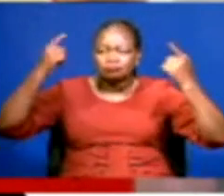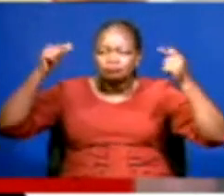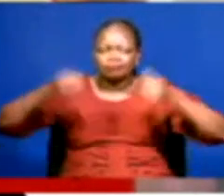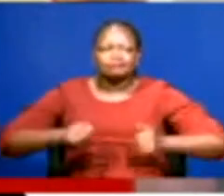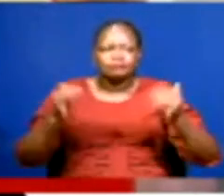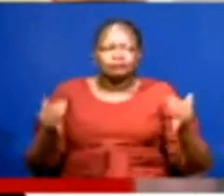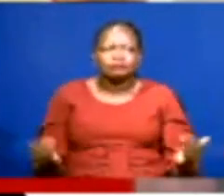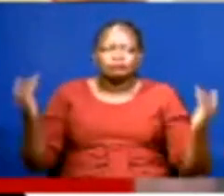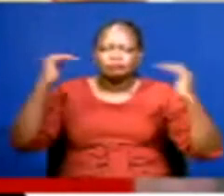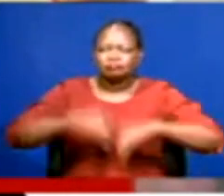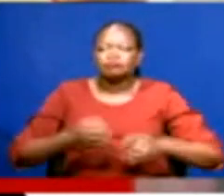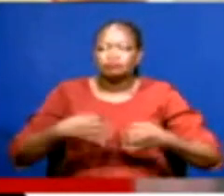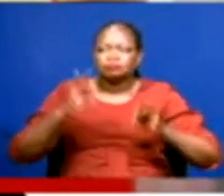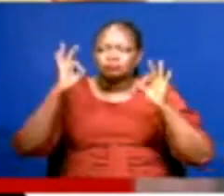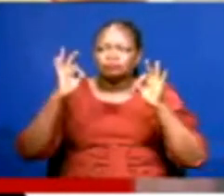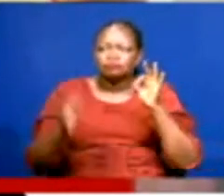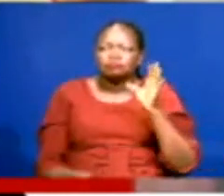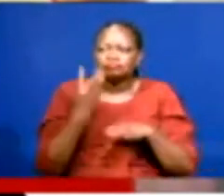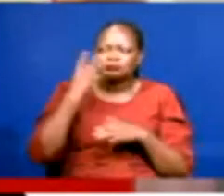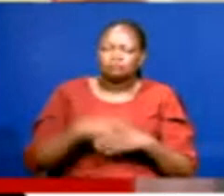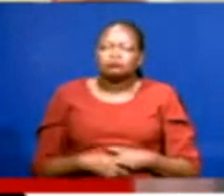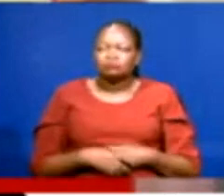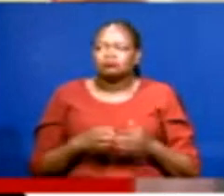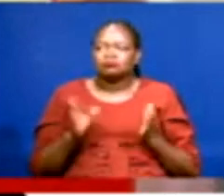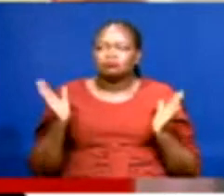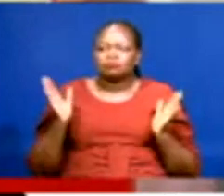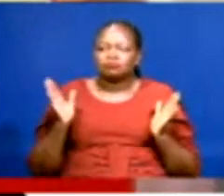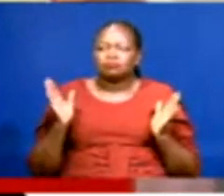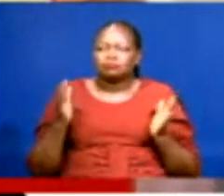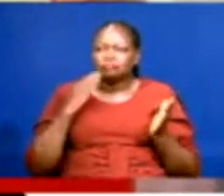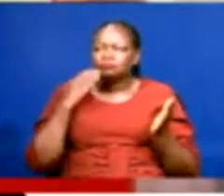conference officially opened. Thank you.